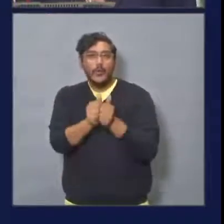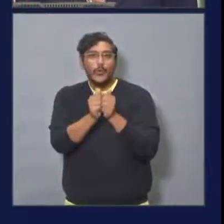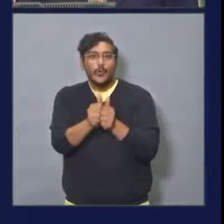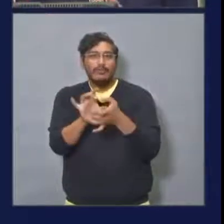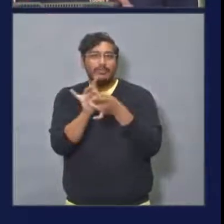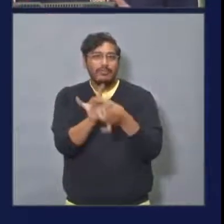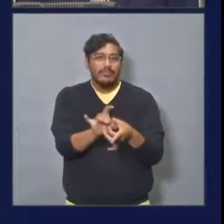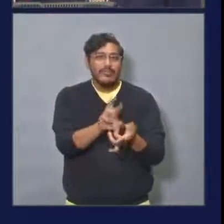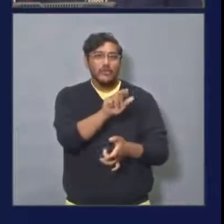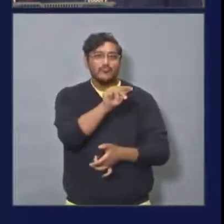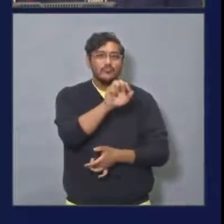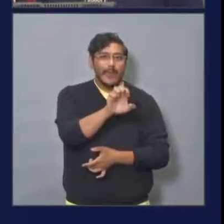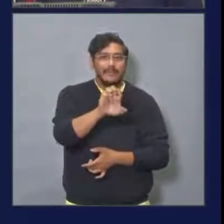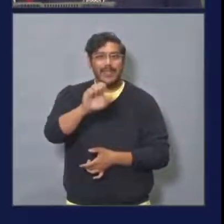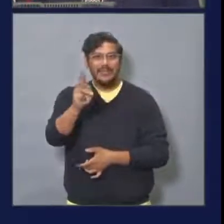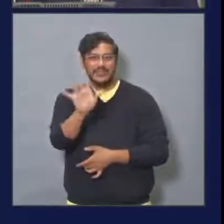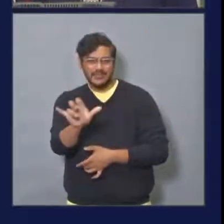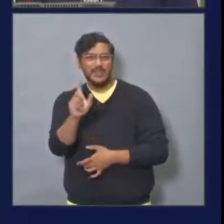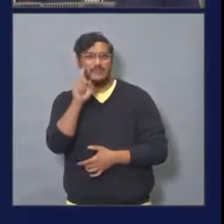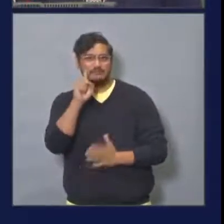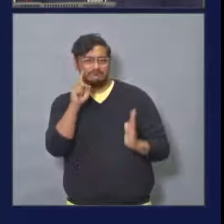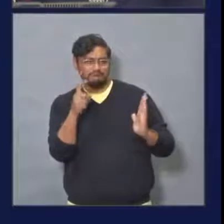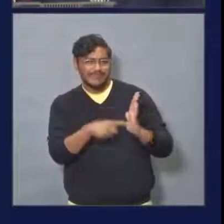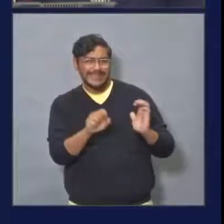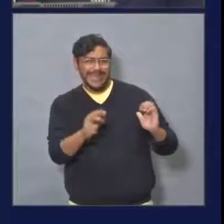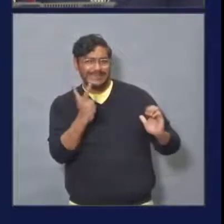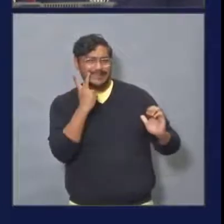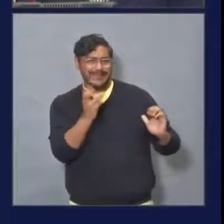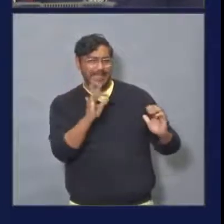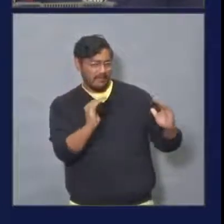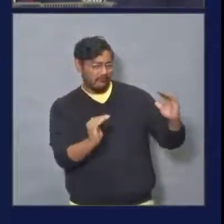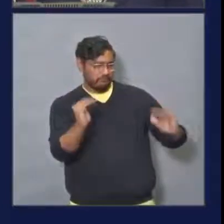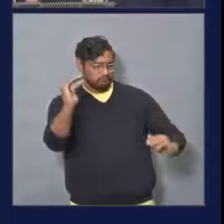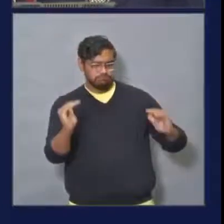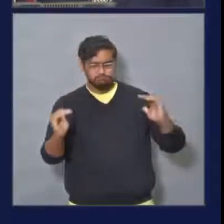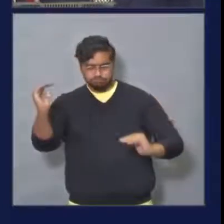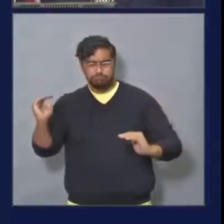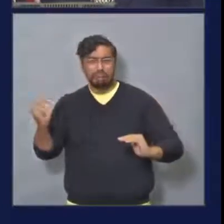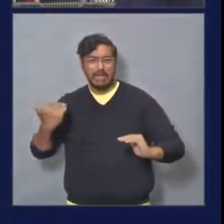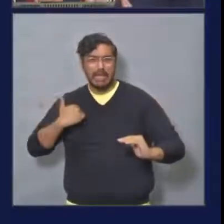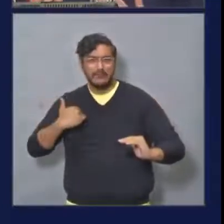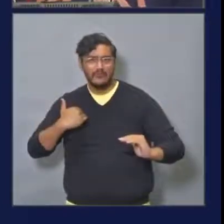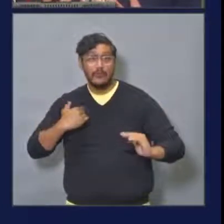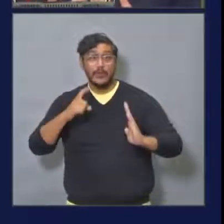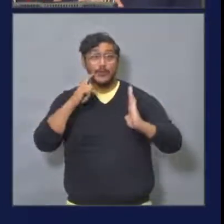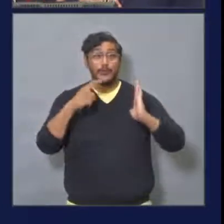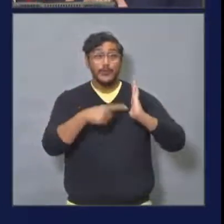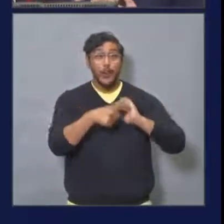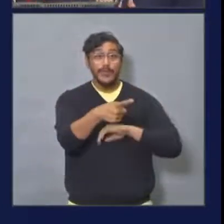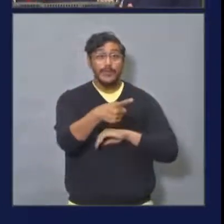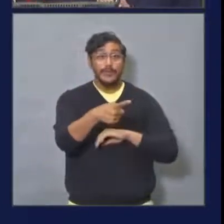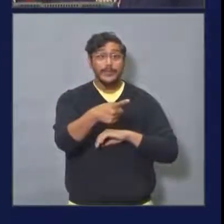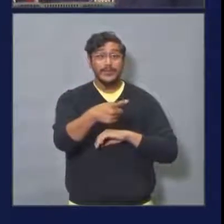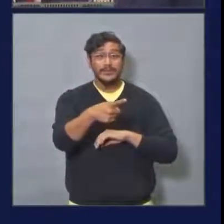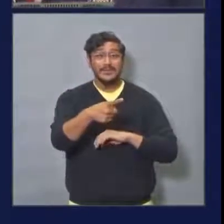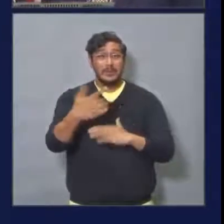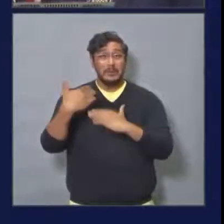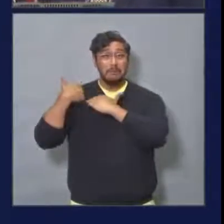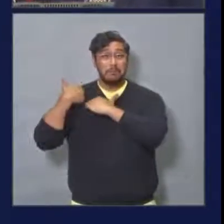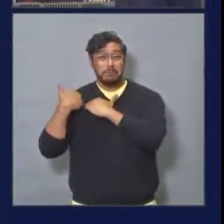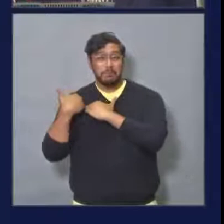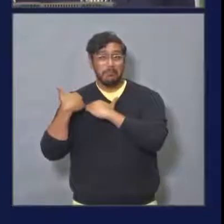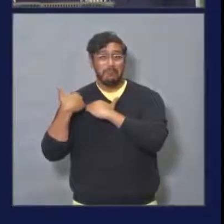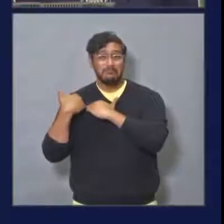can address head-on issues of disproportionality. And as you'll see, the greatest burden of the number of